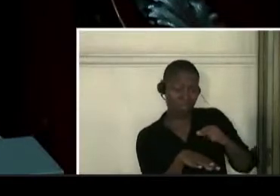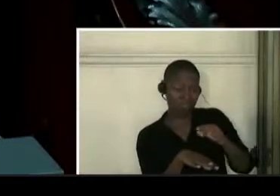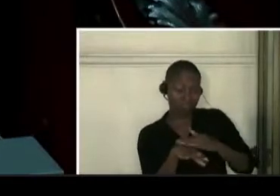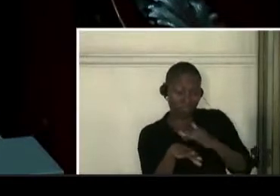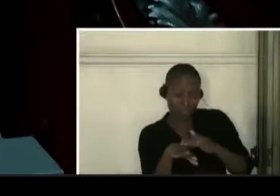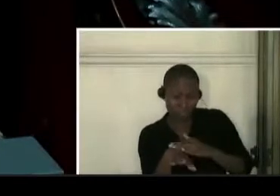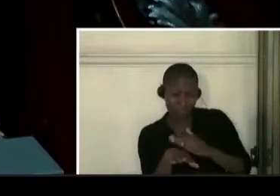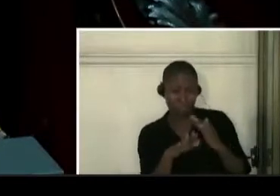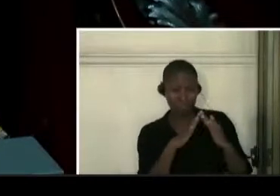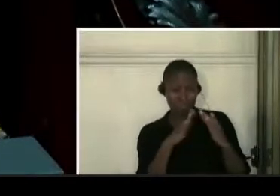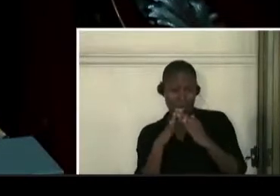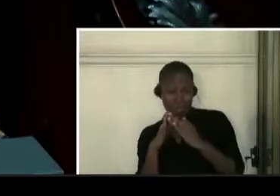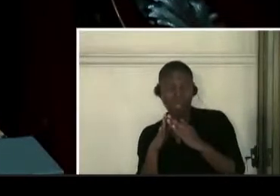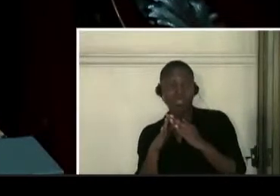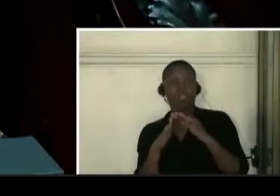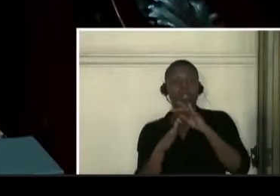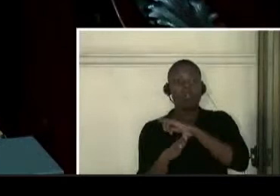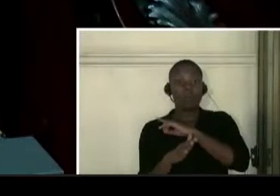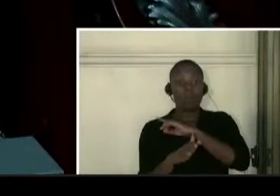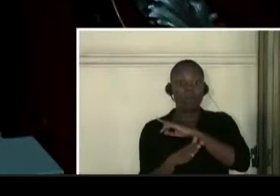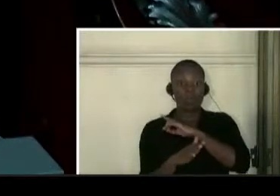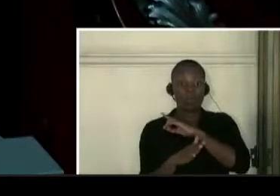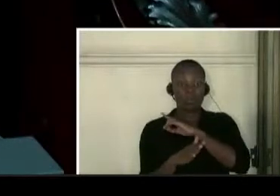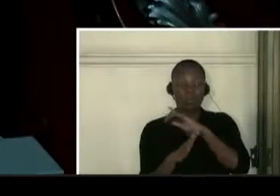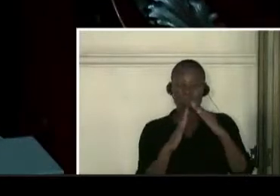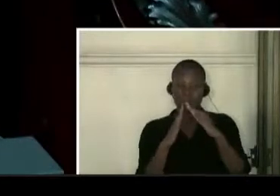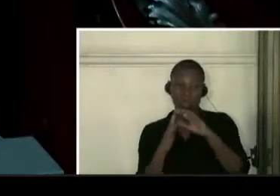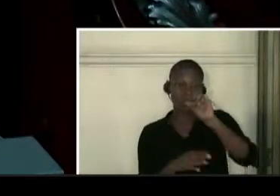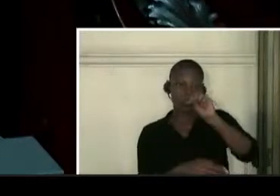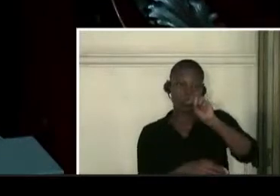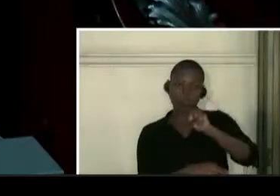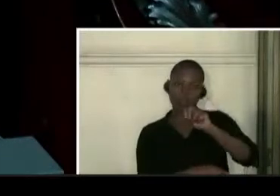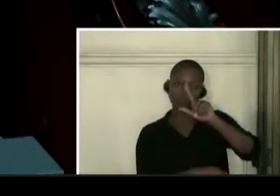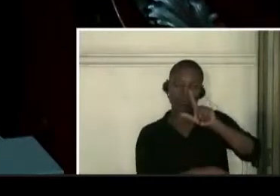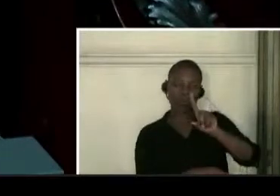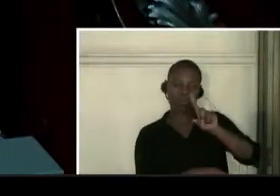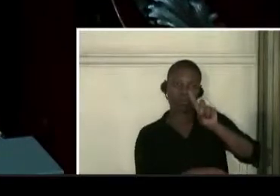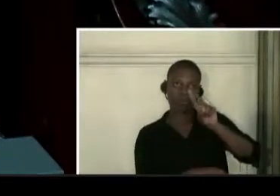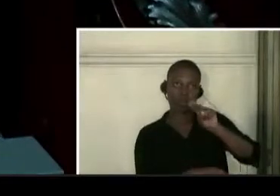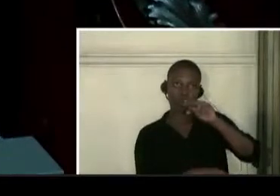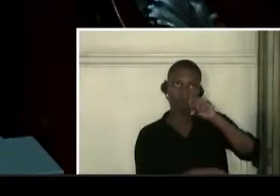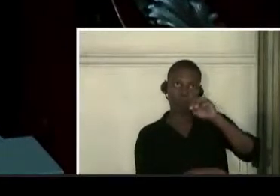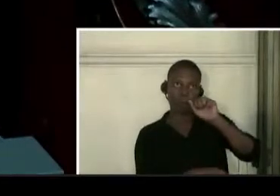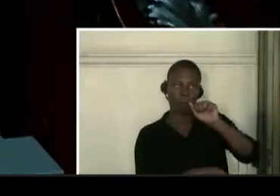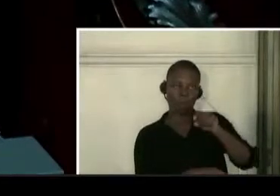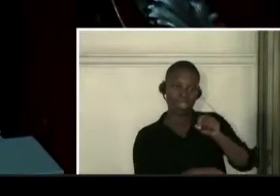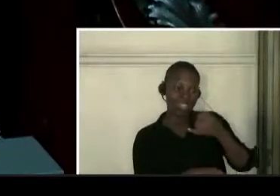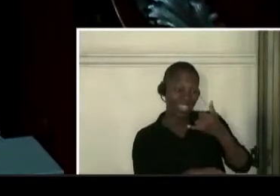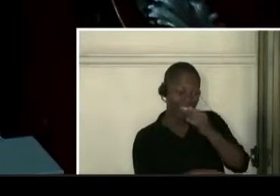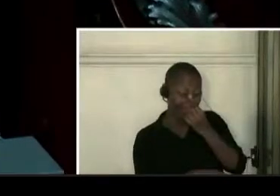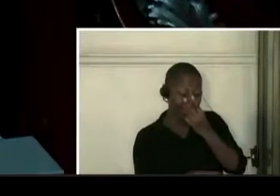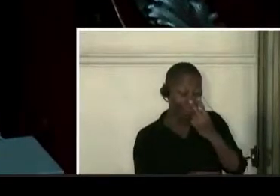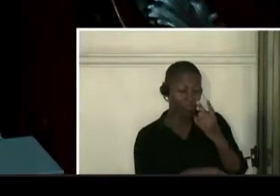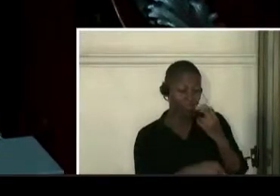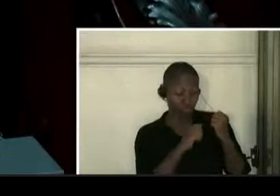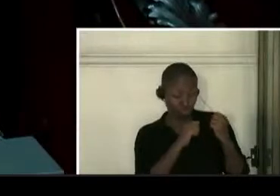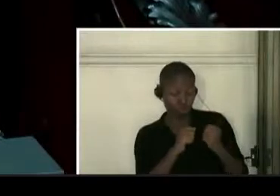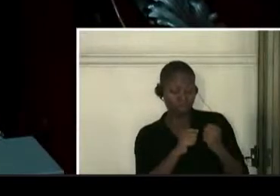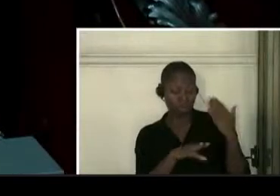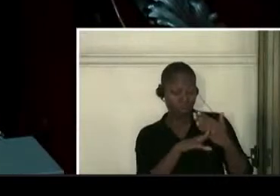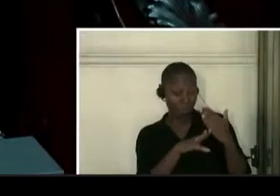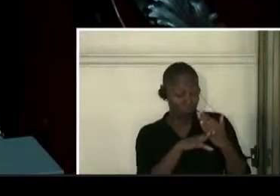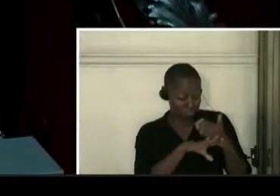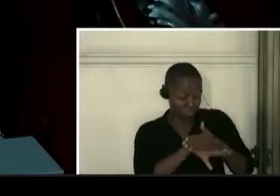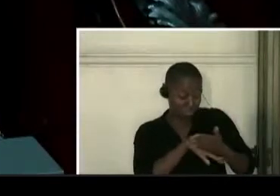ekusebenziseni isiplumer komasipala bethu. Uma ngabe ngempela bengaqinisa khona kungasiza